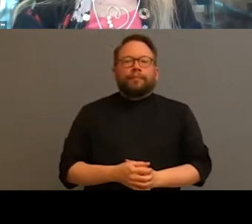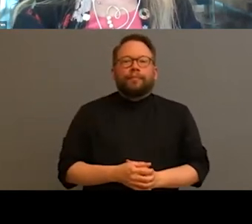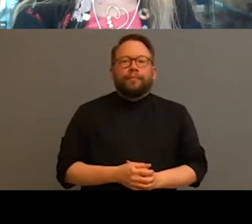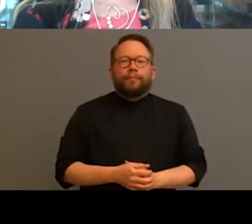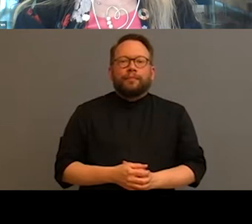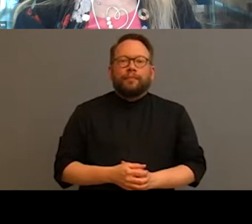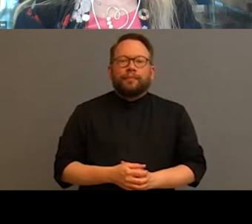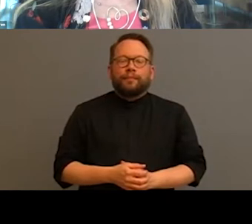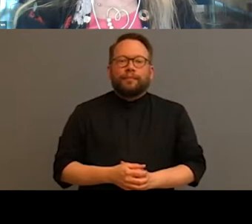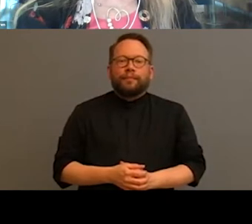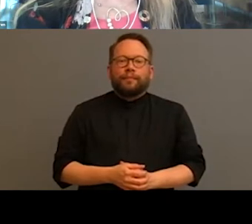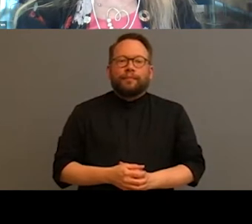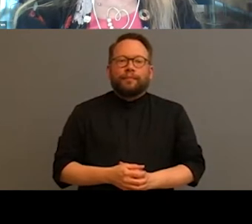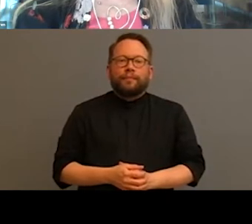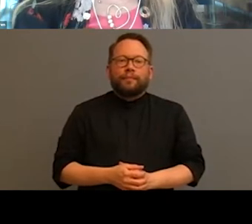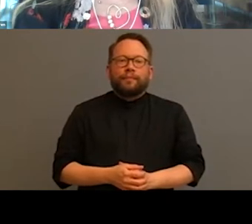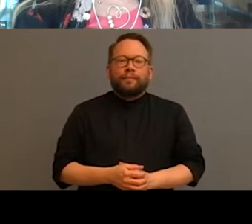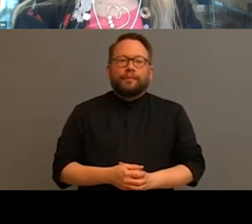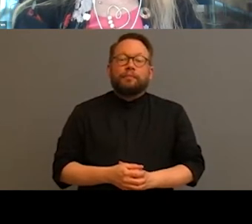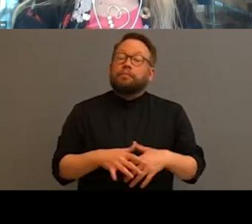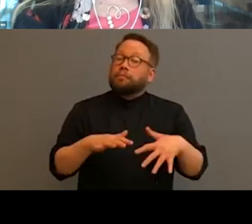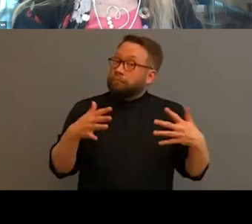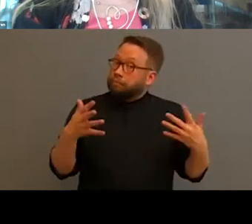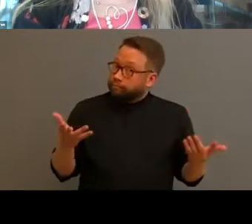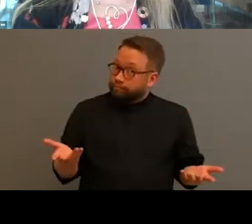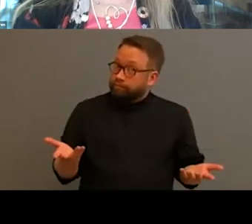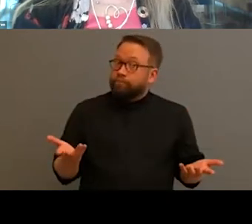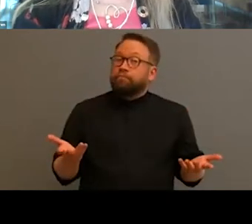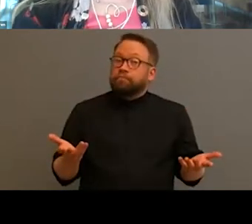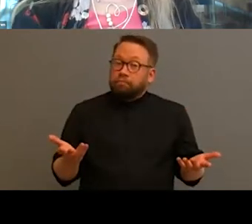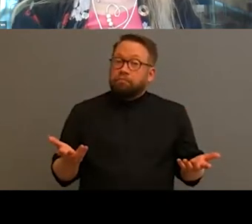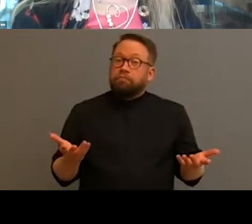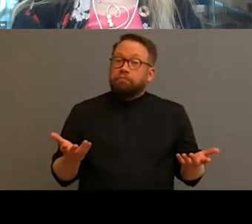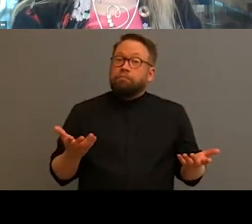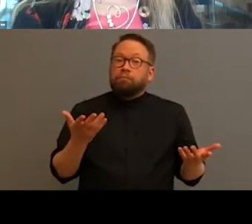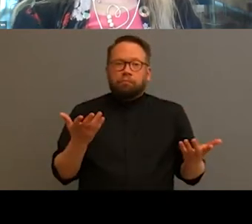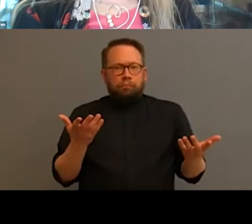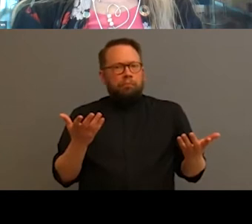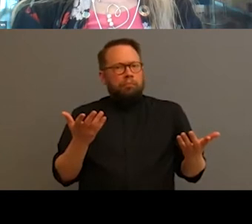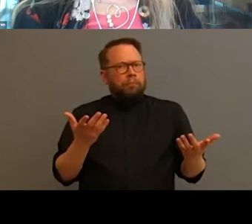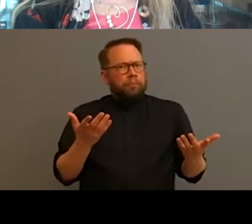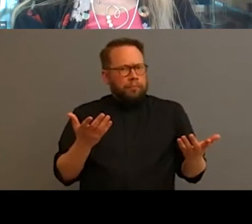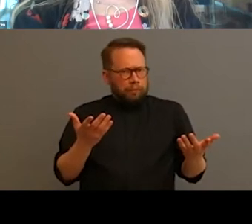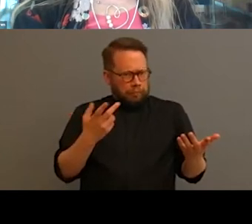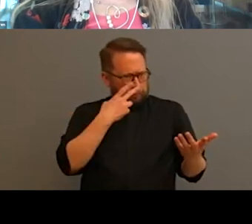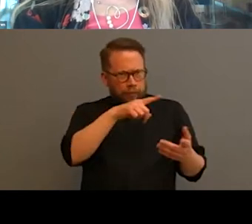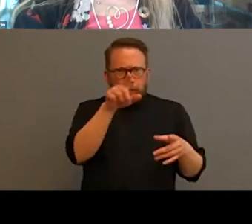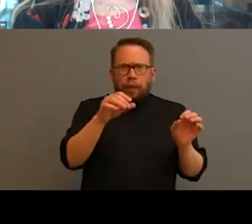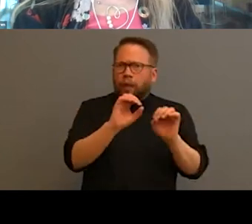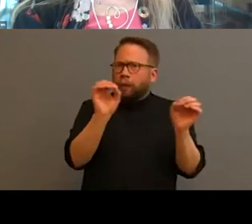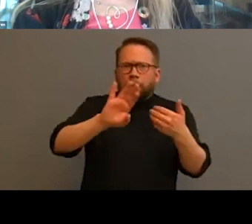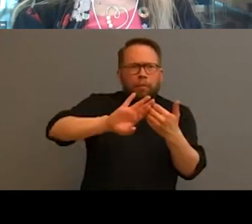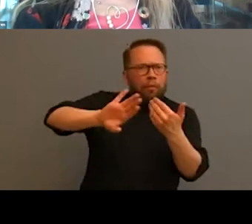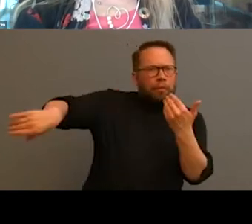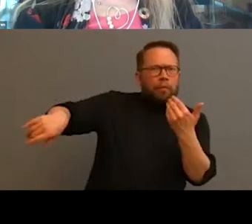to find out who is absent, ask yourself, who is not